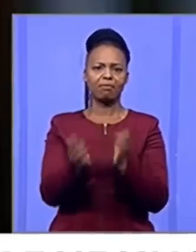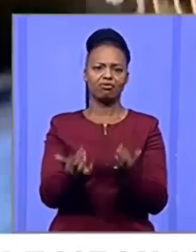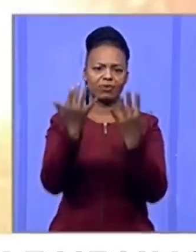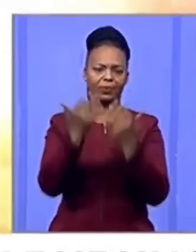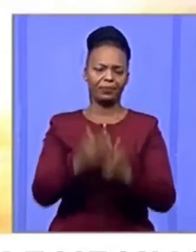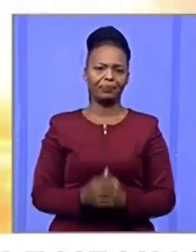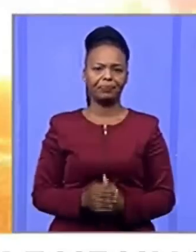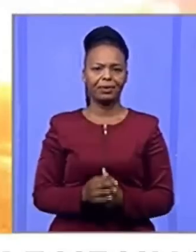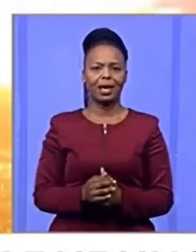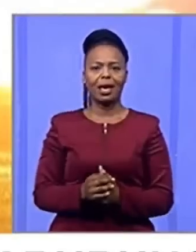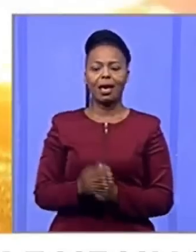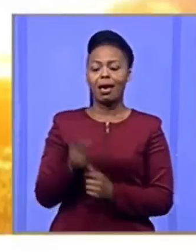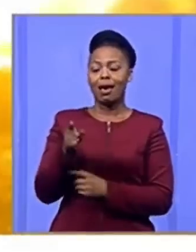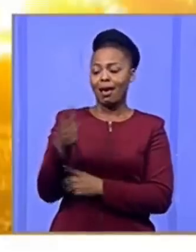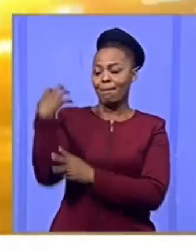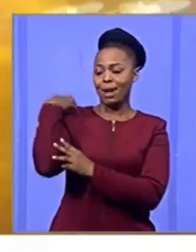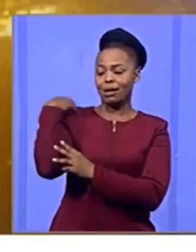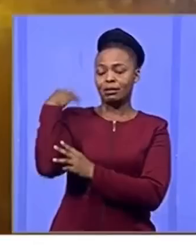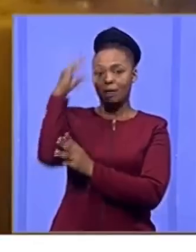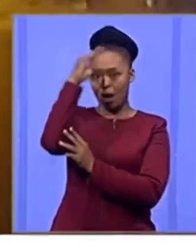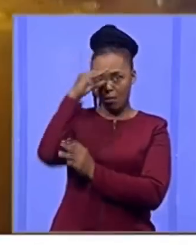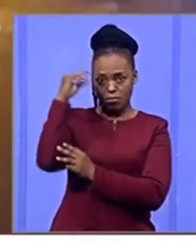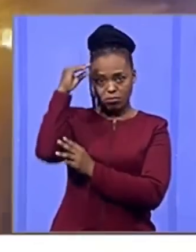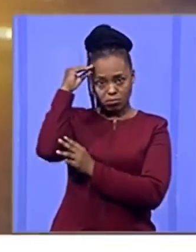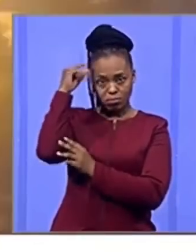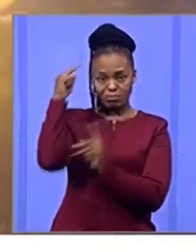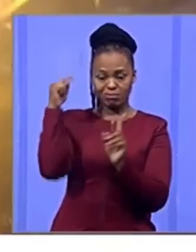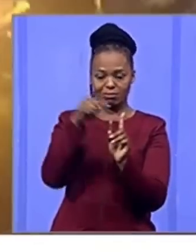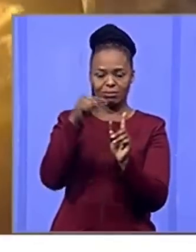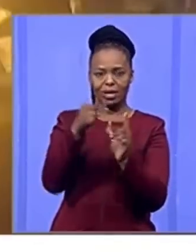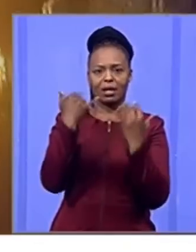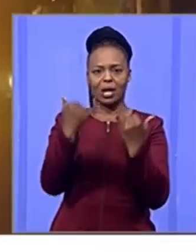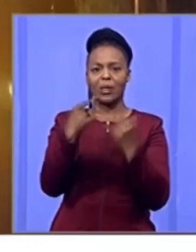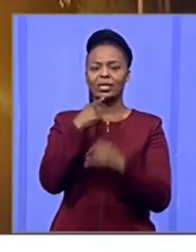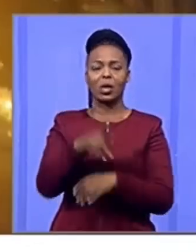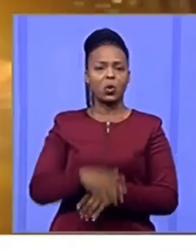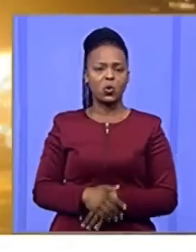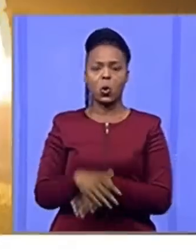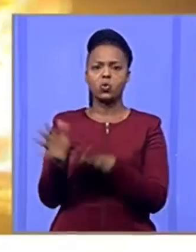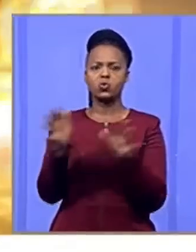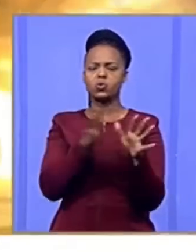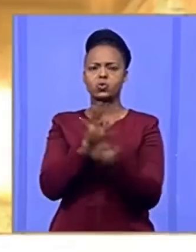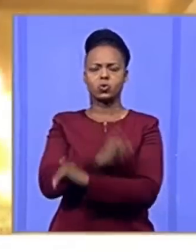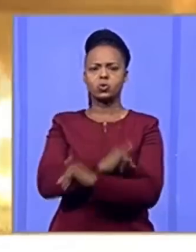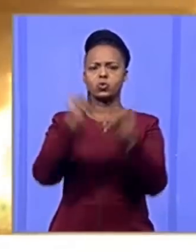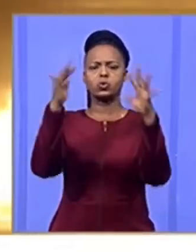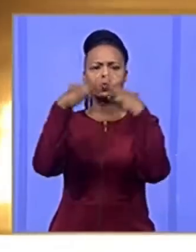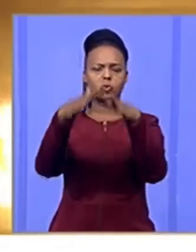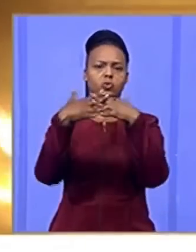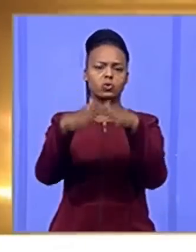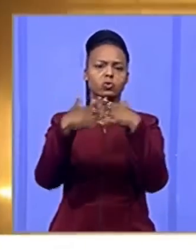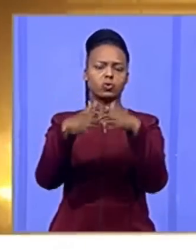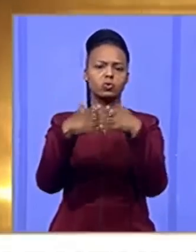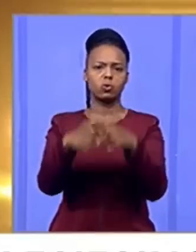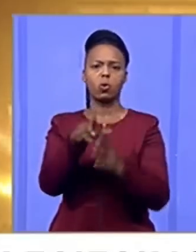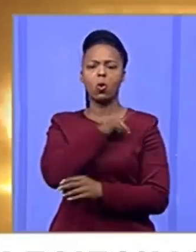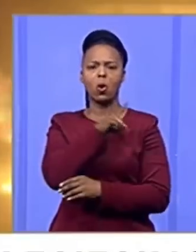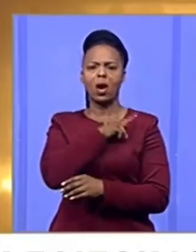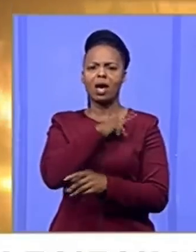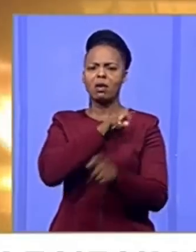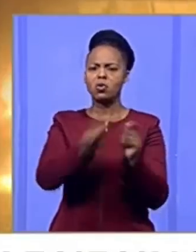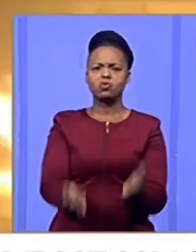Tona ya maphodisa o ponagalo ya maphodisa kudu mebileng ya maphefo ke e matla seo ka morago ga go tšhungwa ga dilori tše mmalwa go